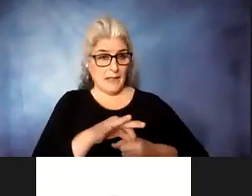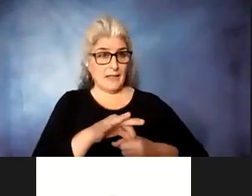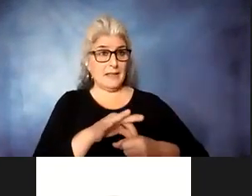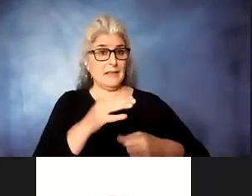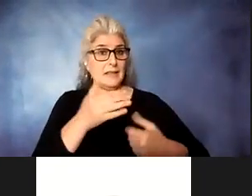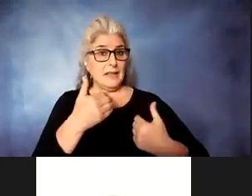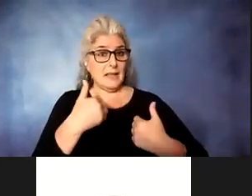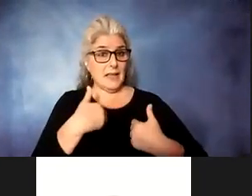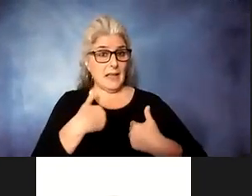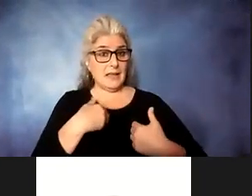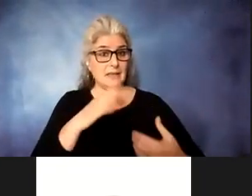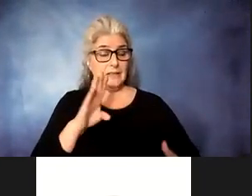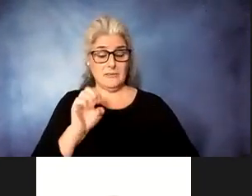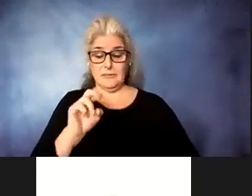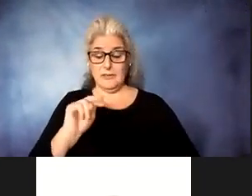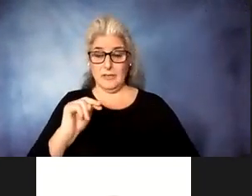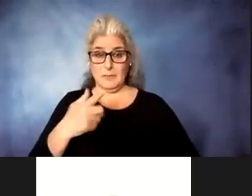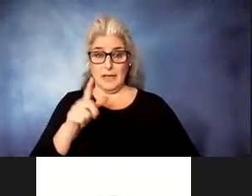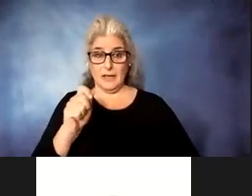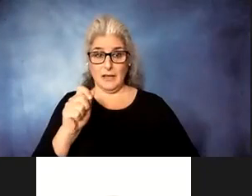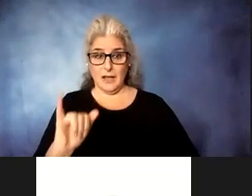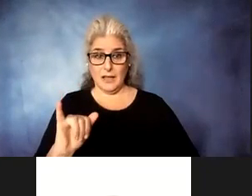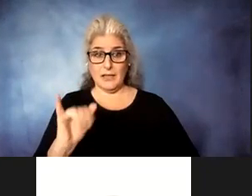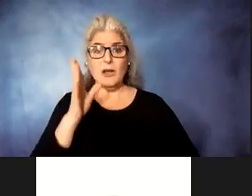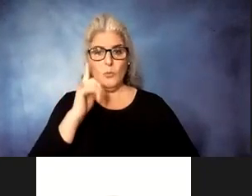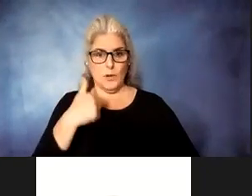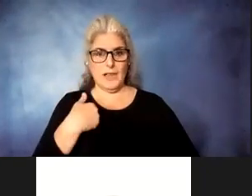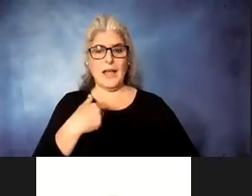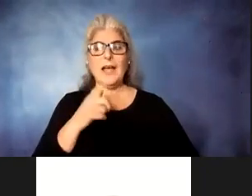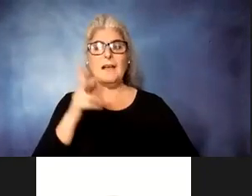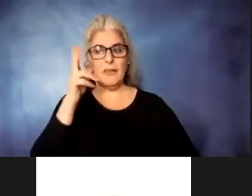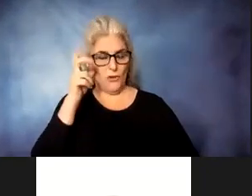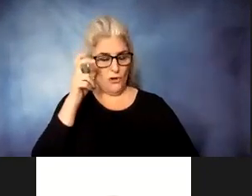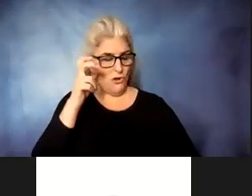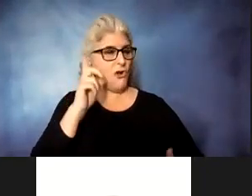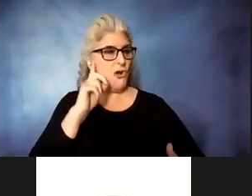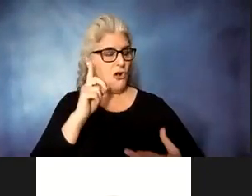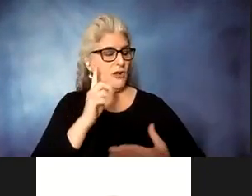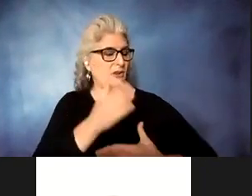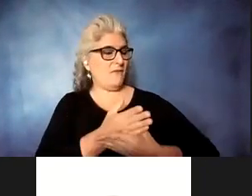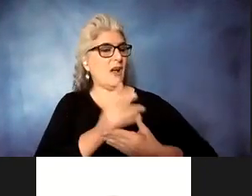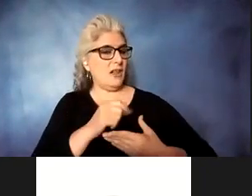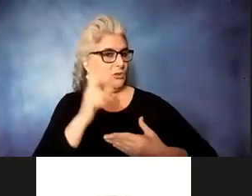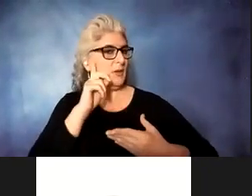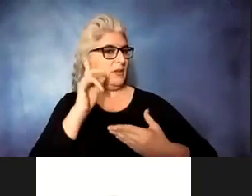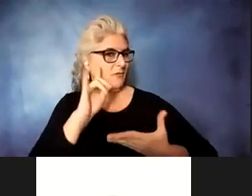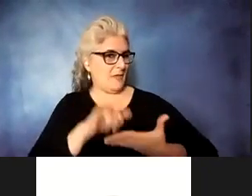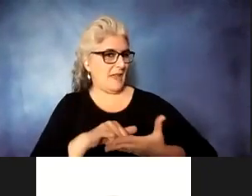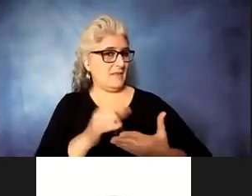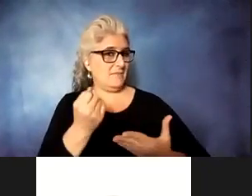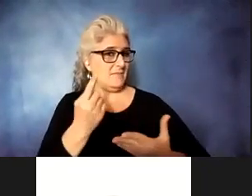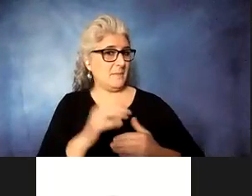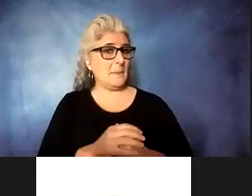in Bengali, then that will have an audio file for that language. The BOE